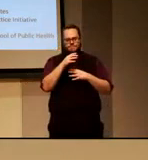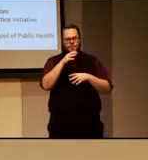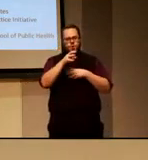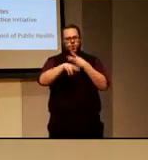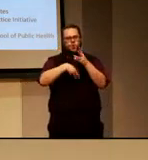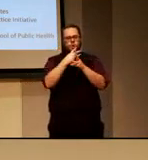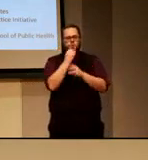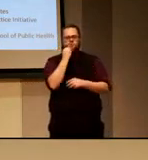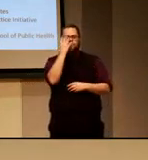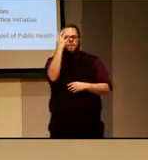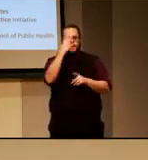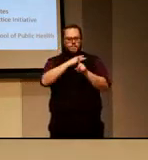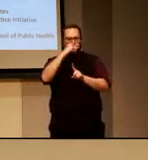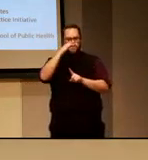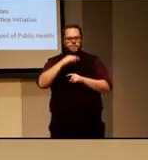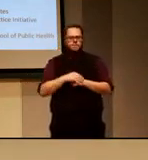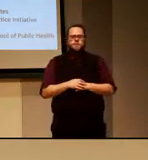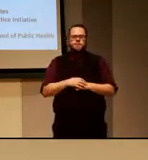Global warming.